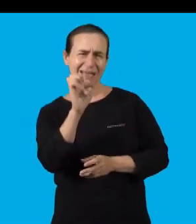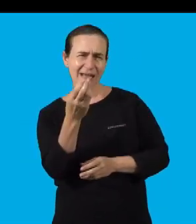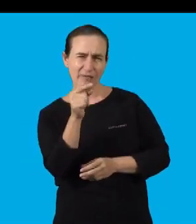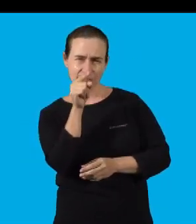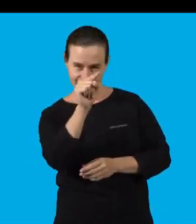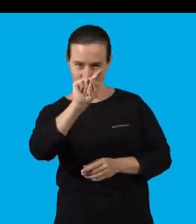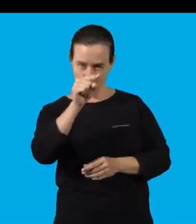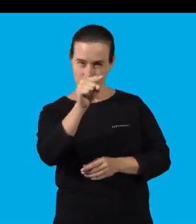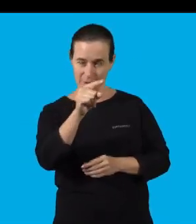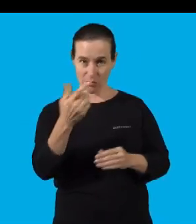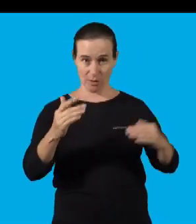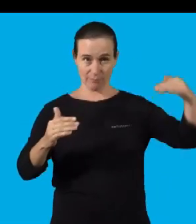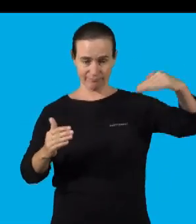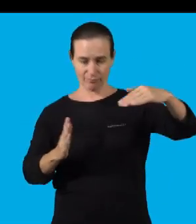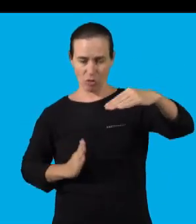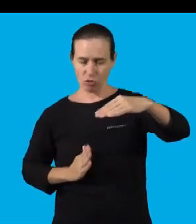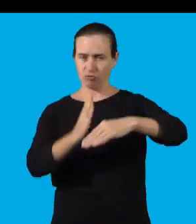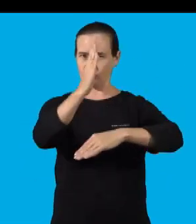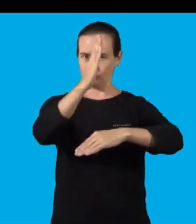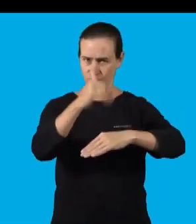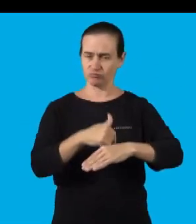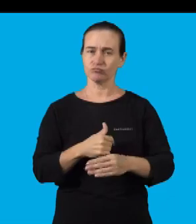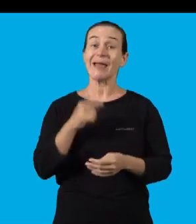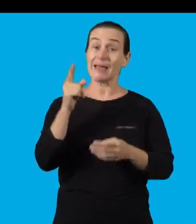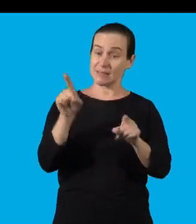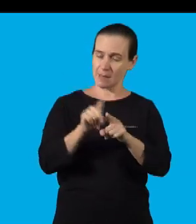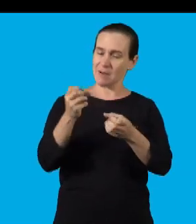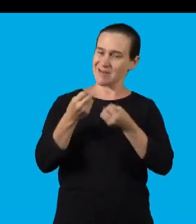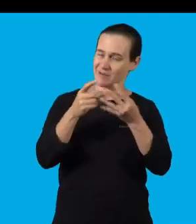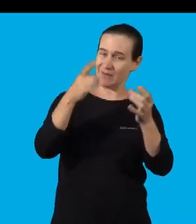we are looking at E, we can see that that is a point of intersection. It